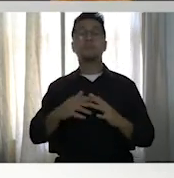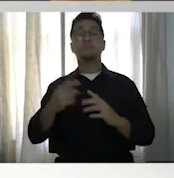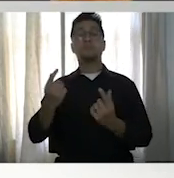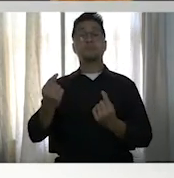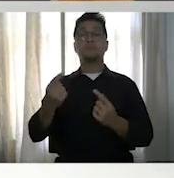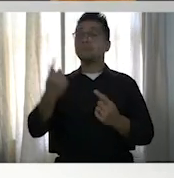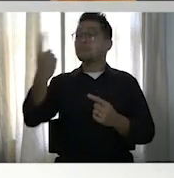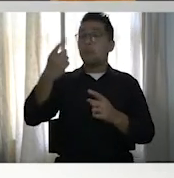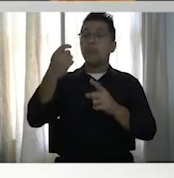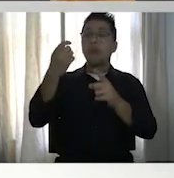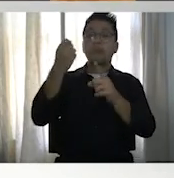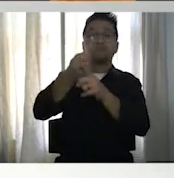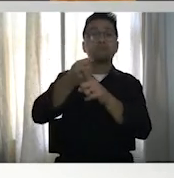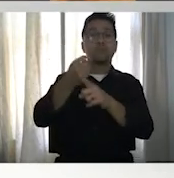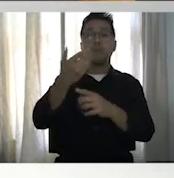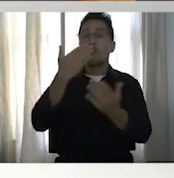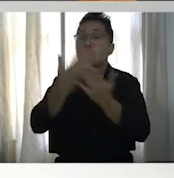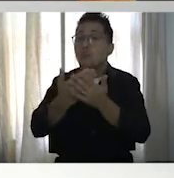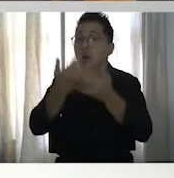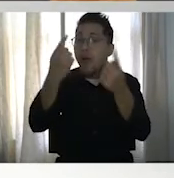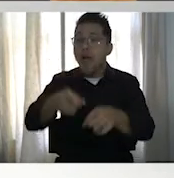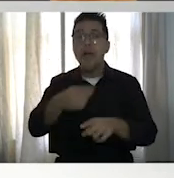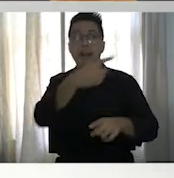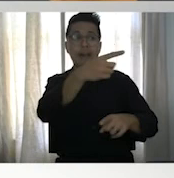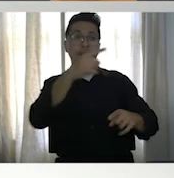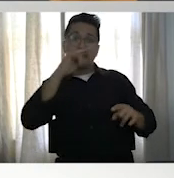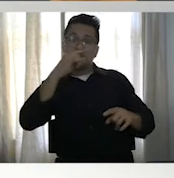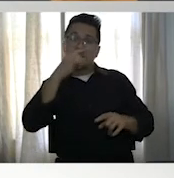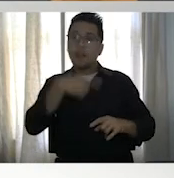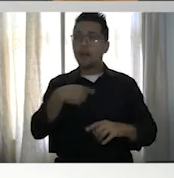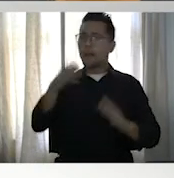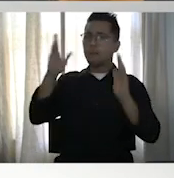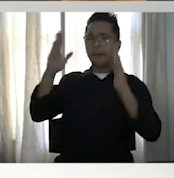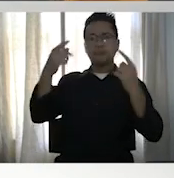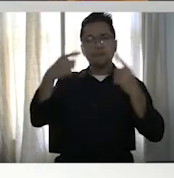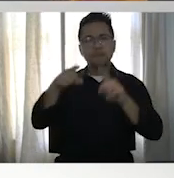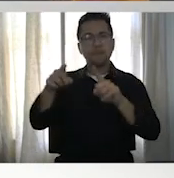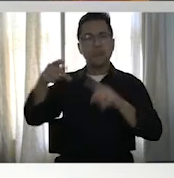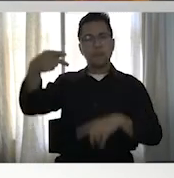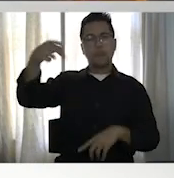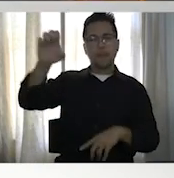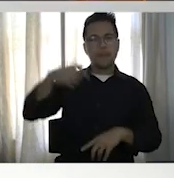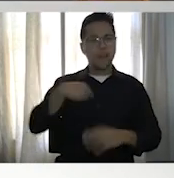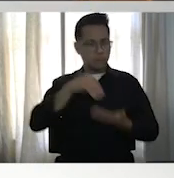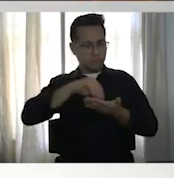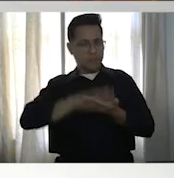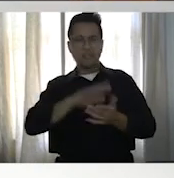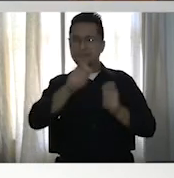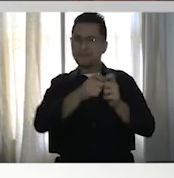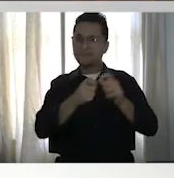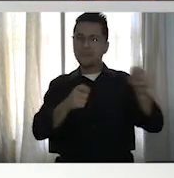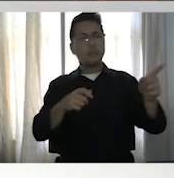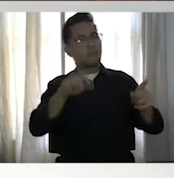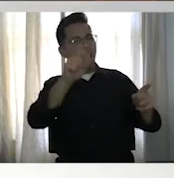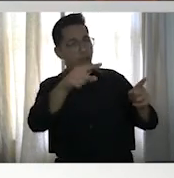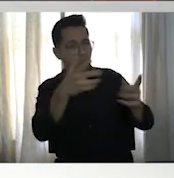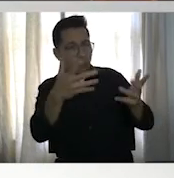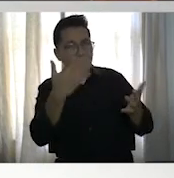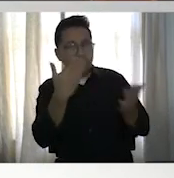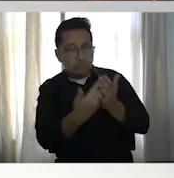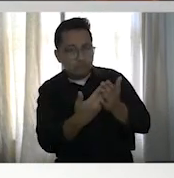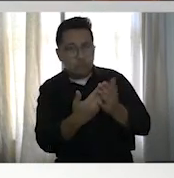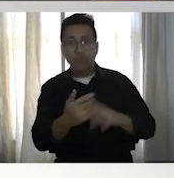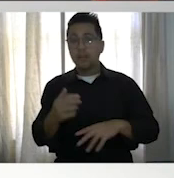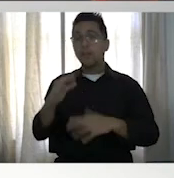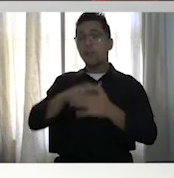something could happen, and in this case, the child paid attention in PE, and I wrote down exactly what he said. What was good? As